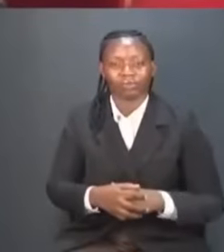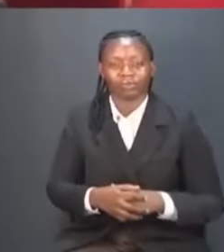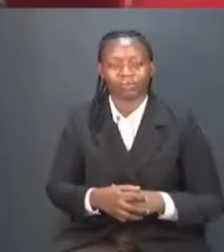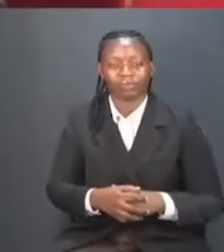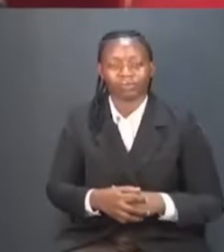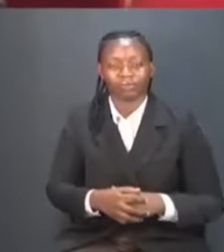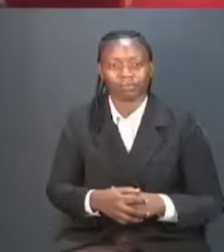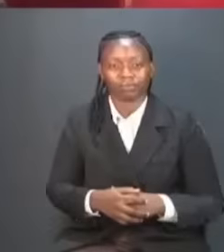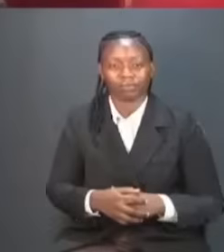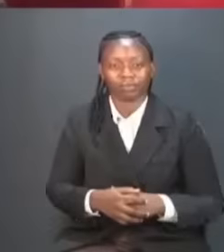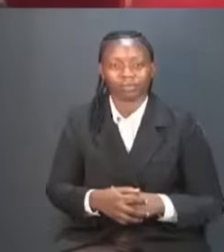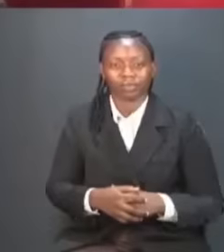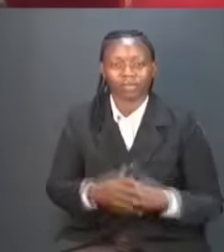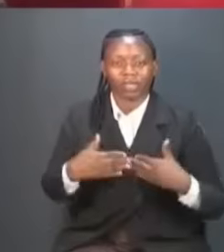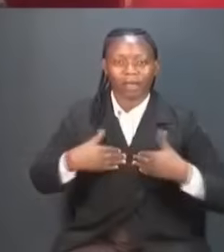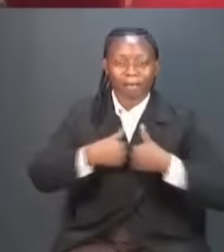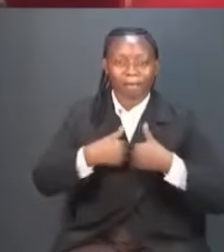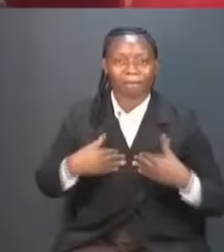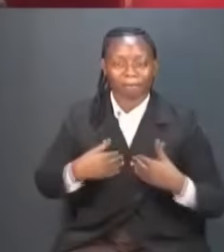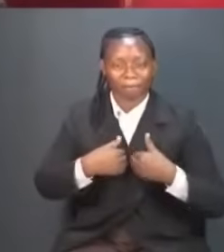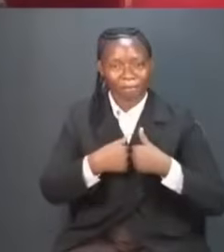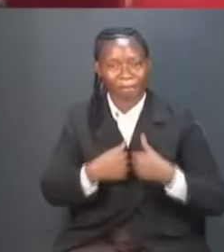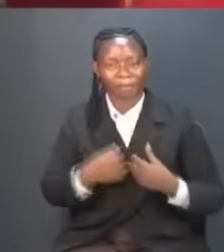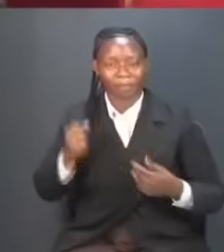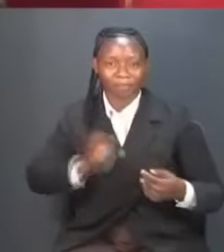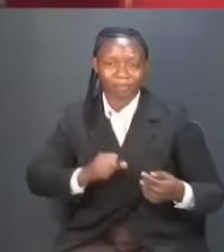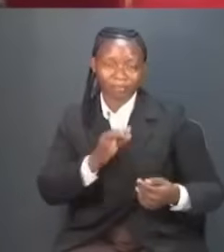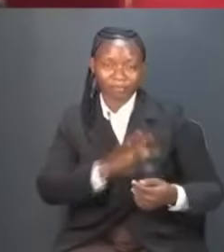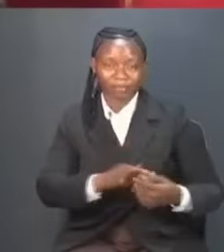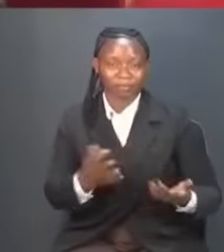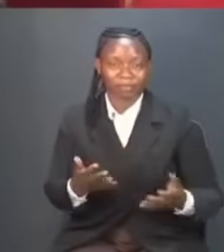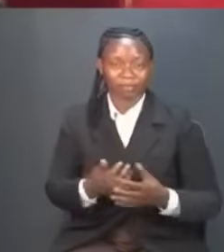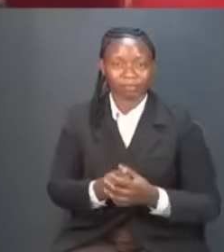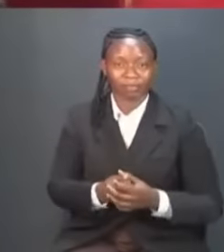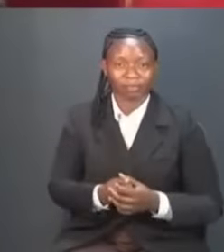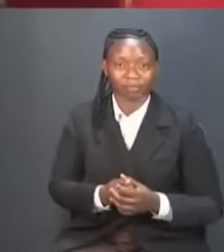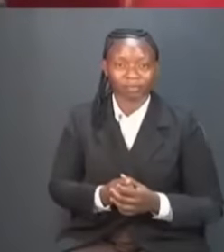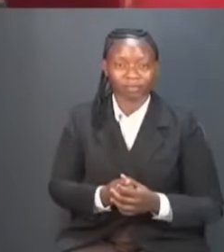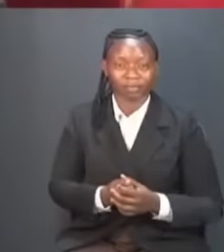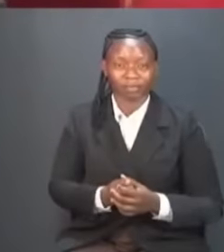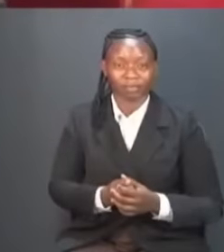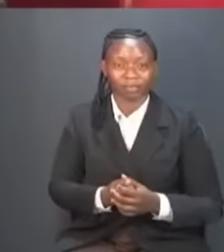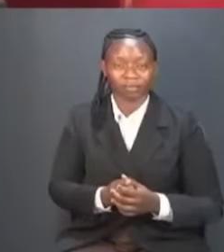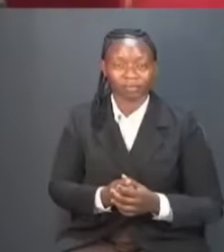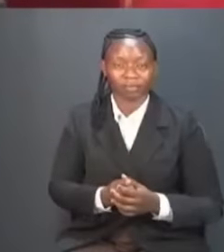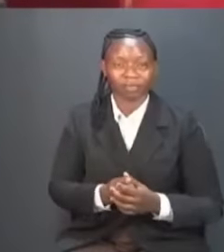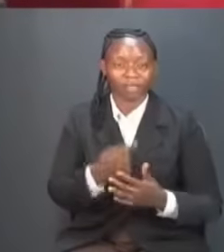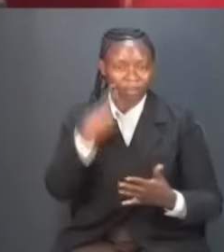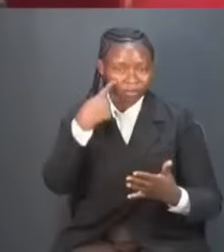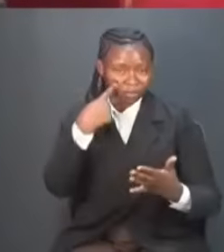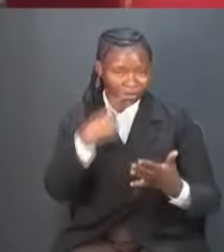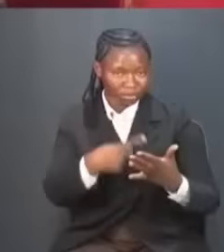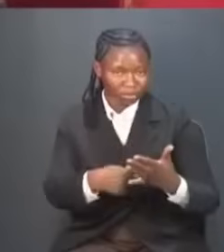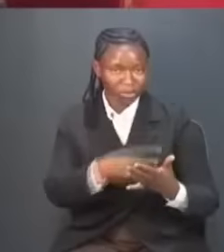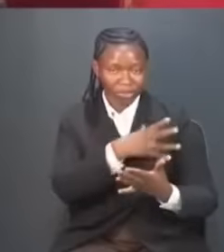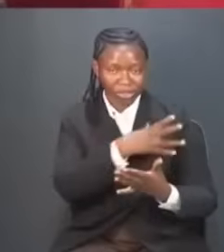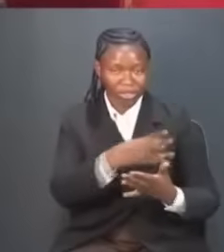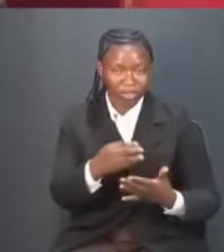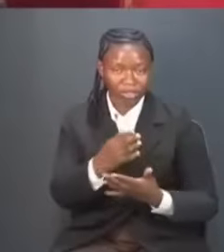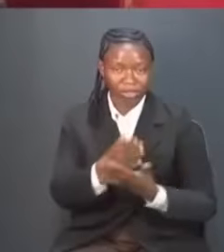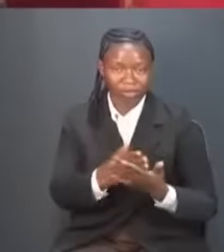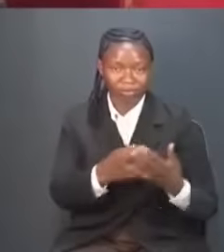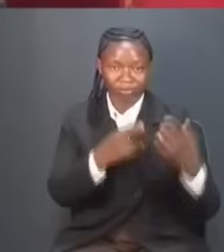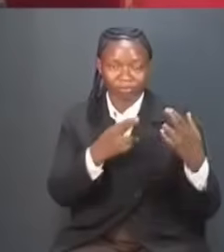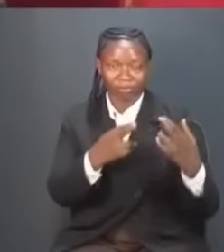staff technical capacity in disease diagnosis, surveillance, and outbreak response,